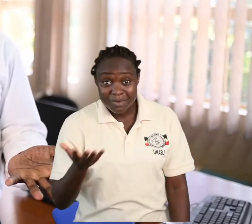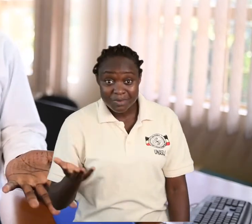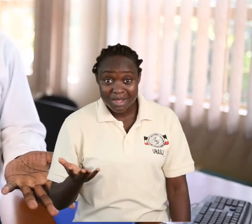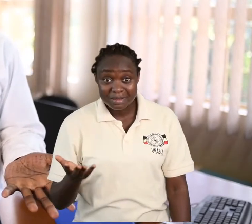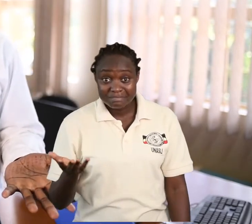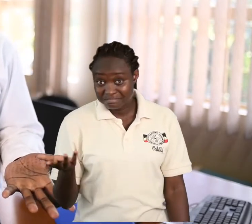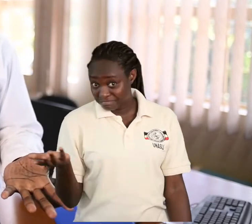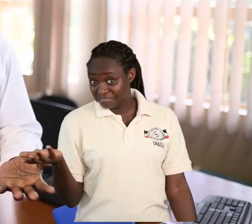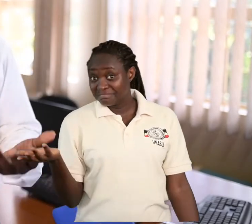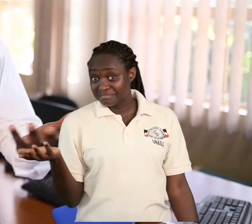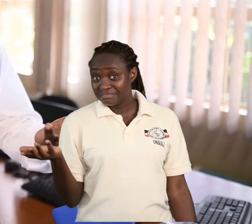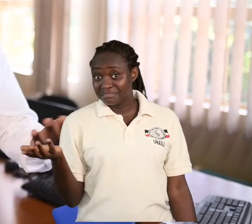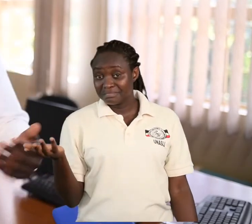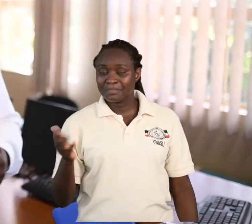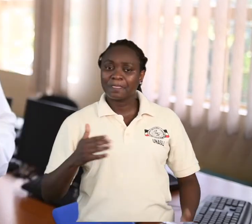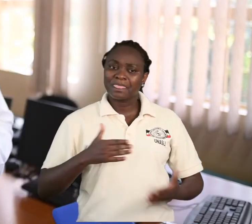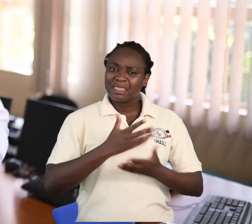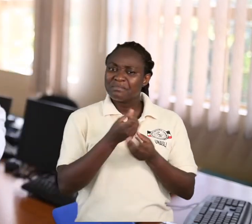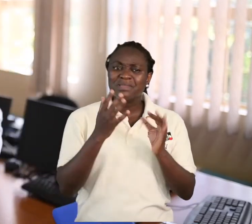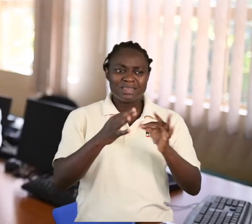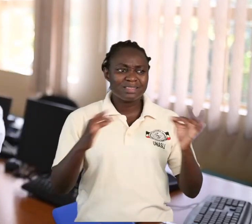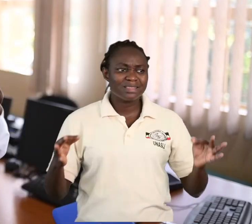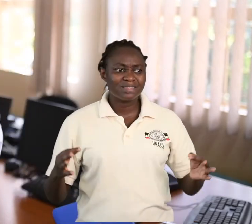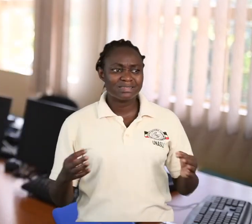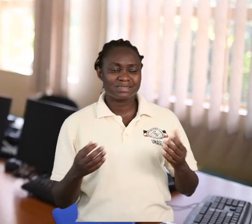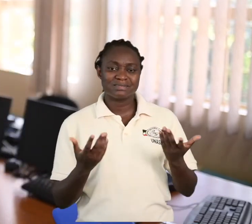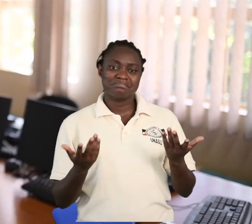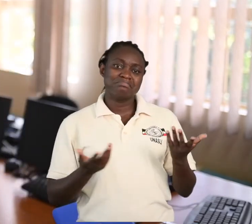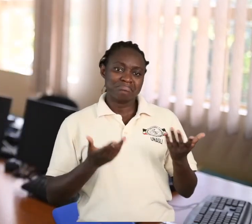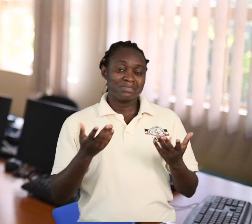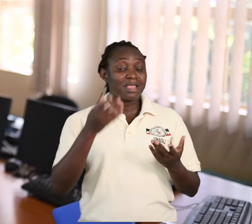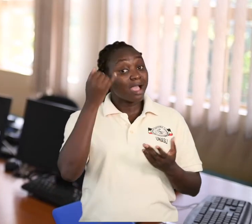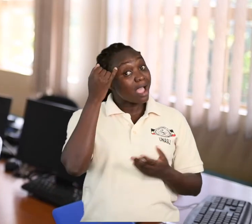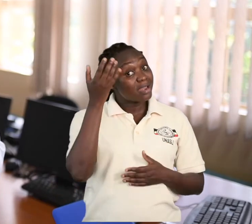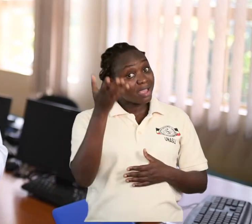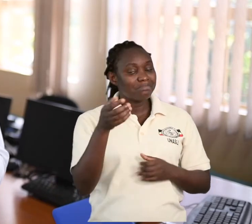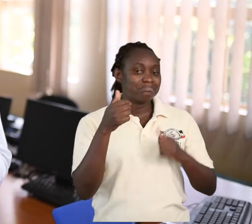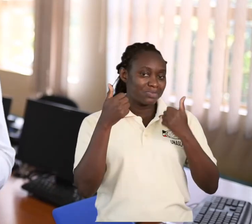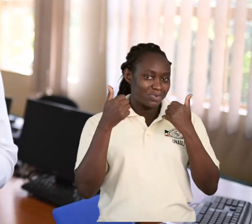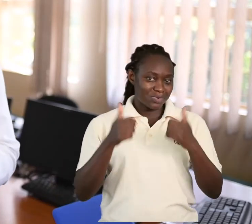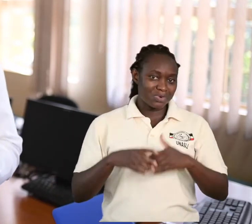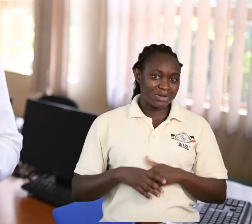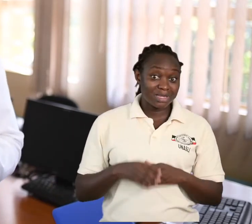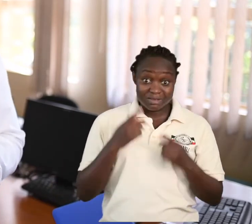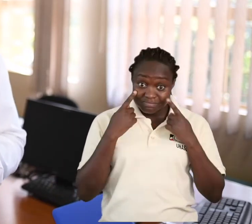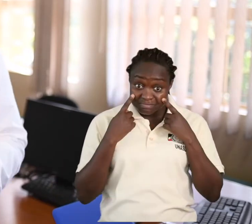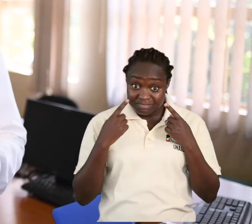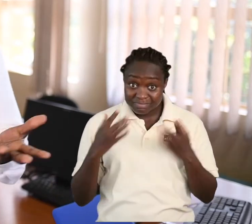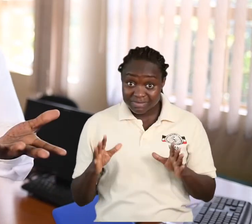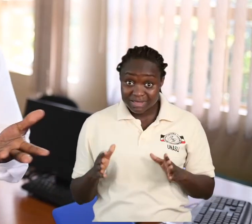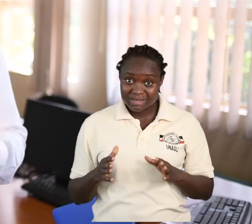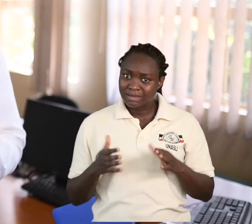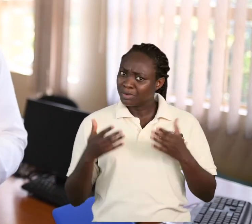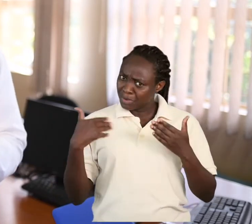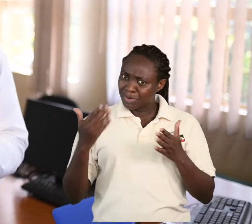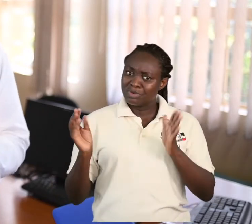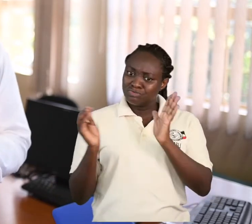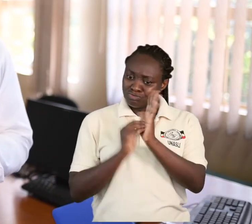That's okay. On every item that you've mentioned, if indeed you've seen them there, we use